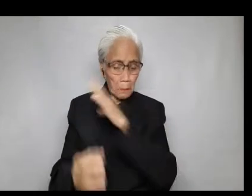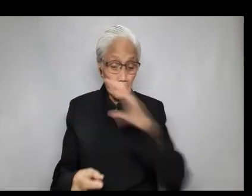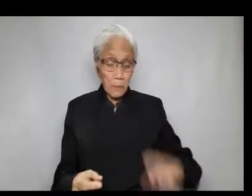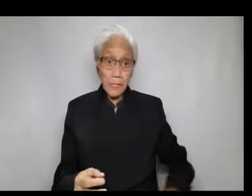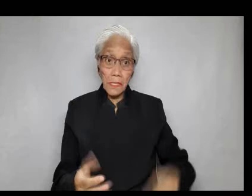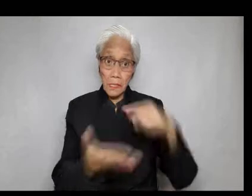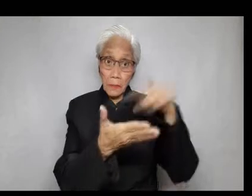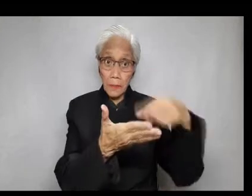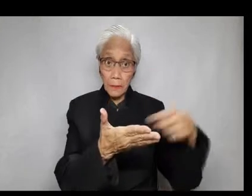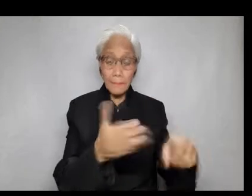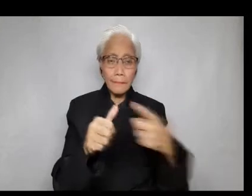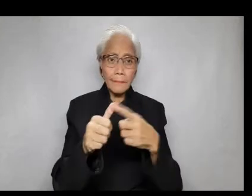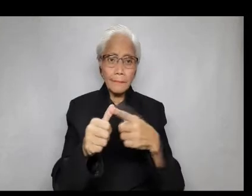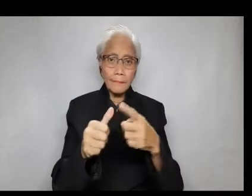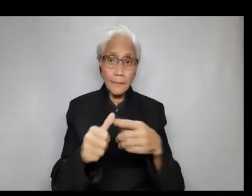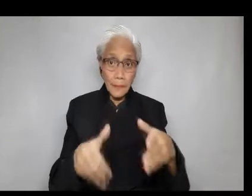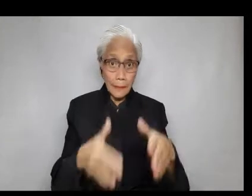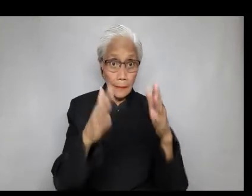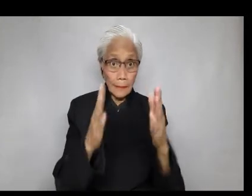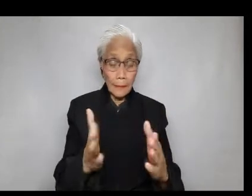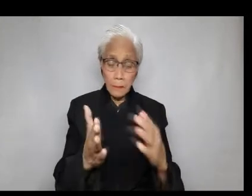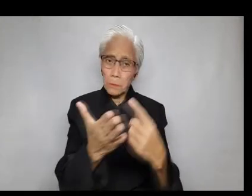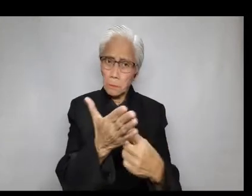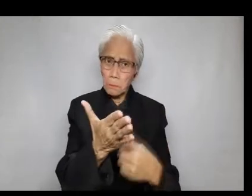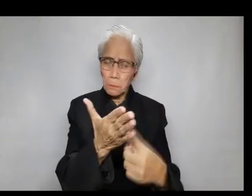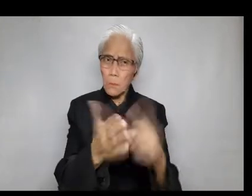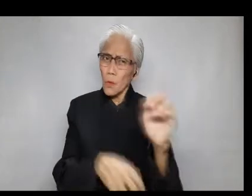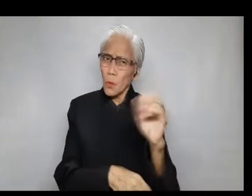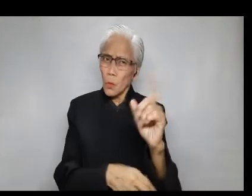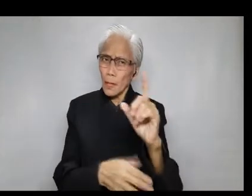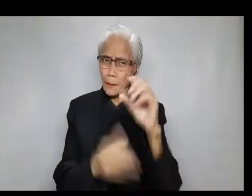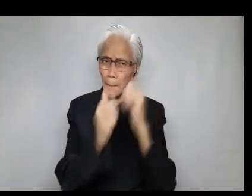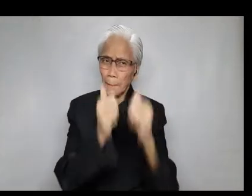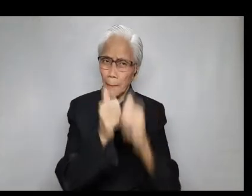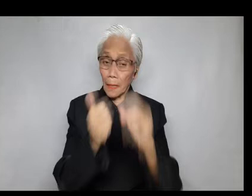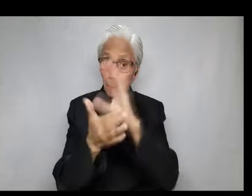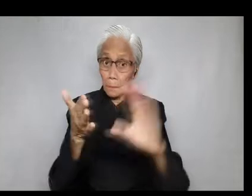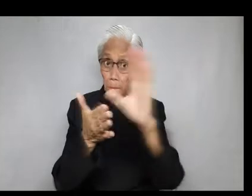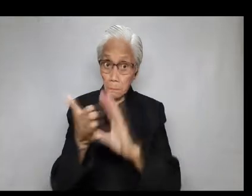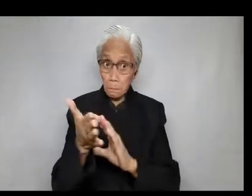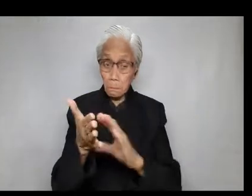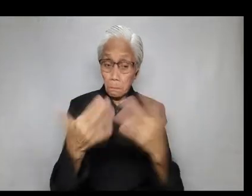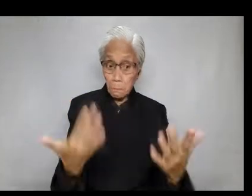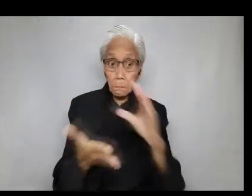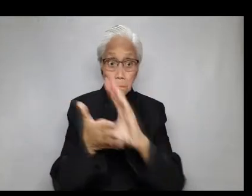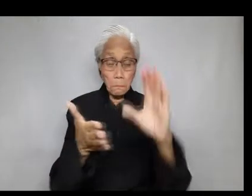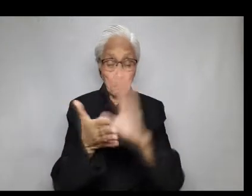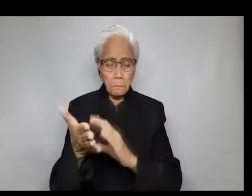correction. First, let us talk about what criticism is. To criticize comes from the